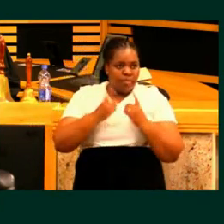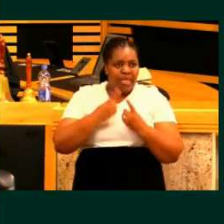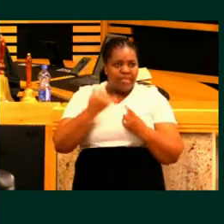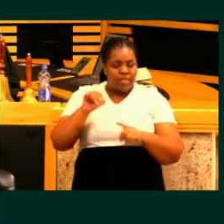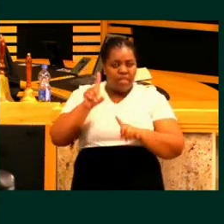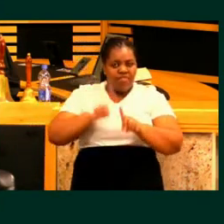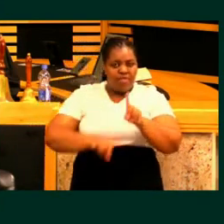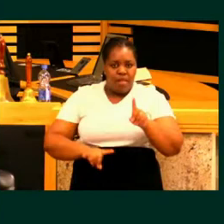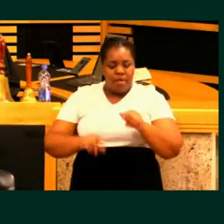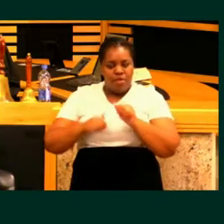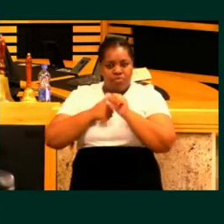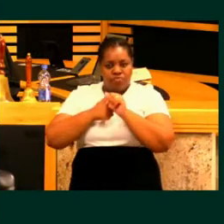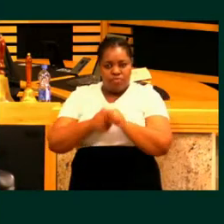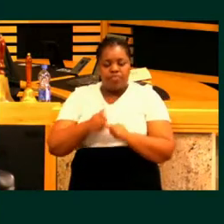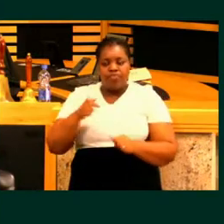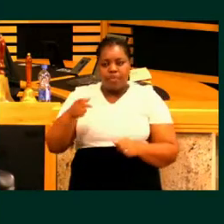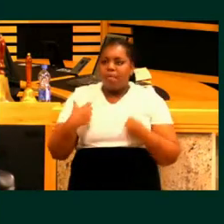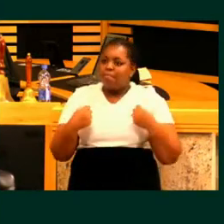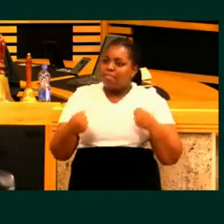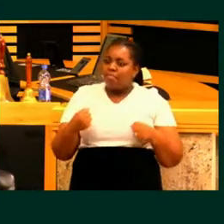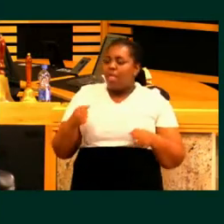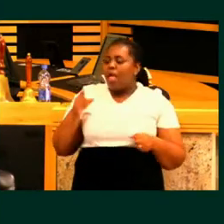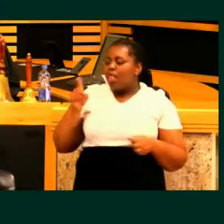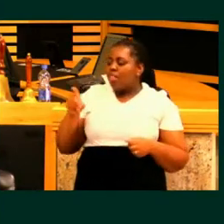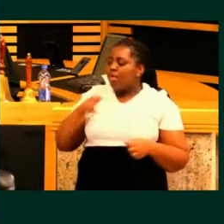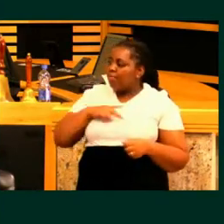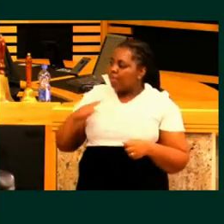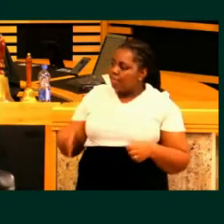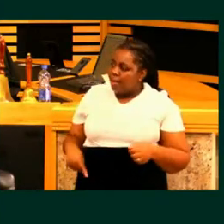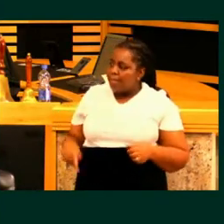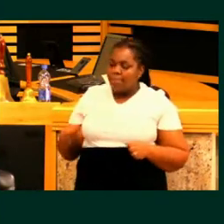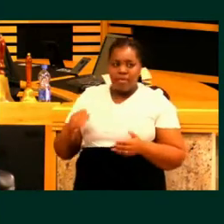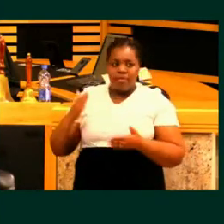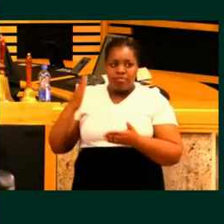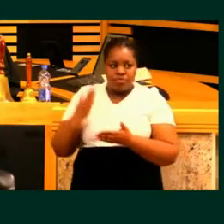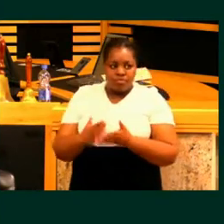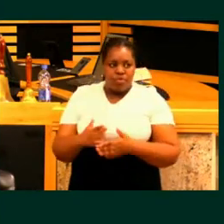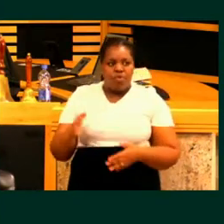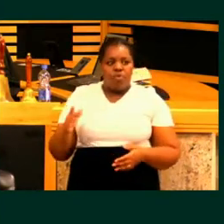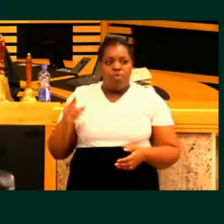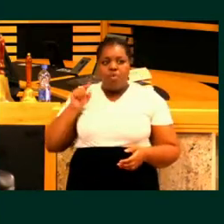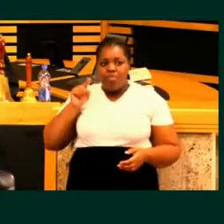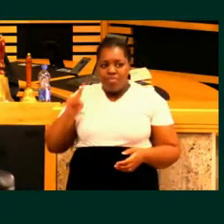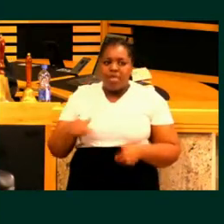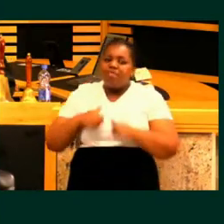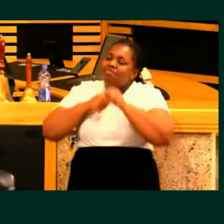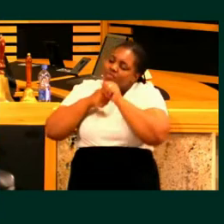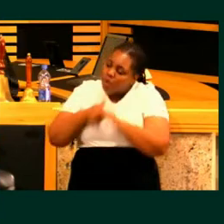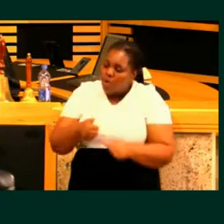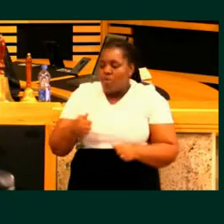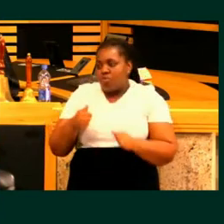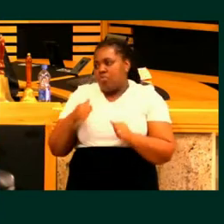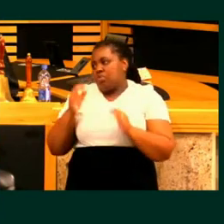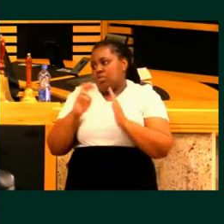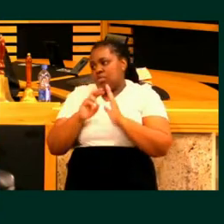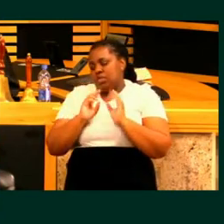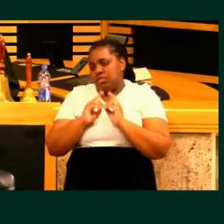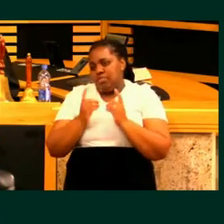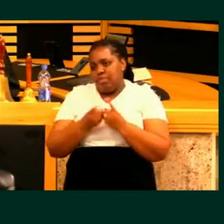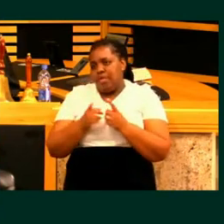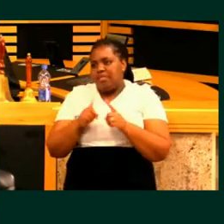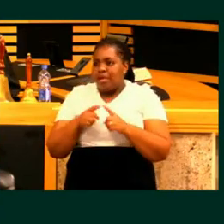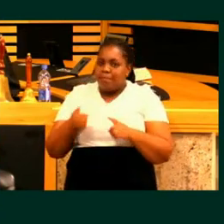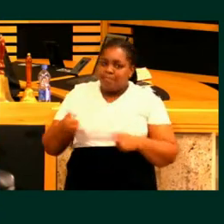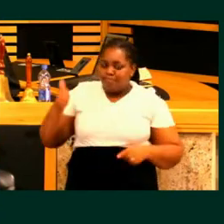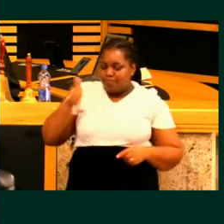to comply I implore the premier to crack the whip and ensure compliance by the Departments and executive must